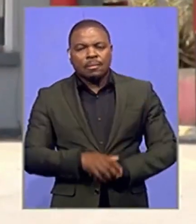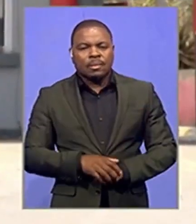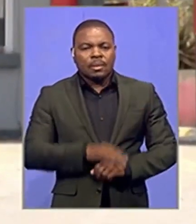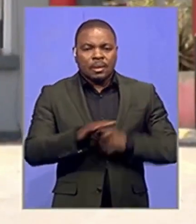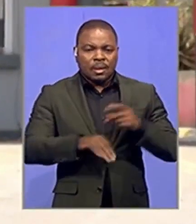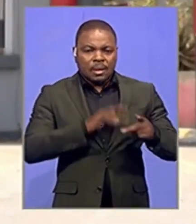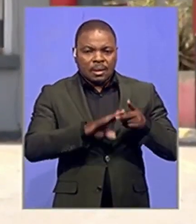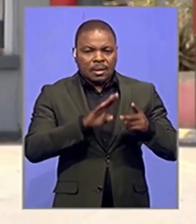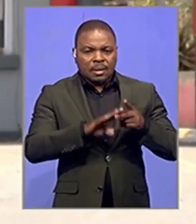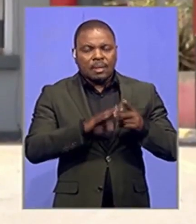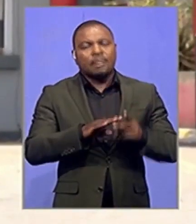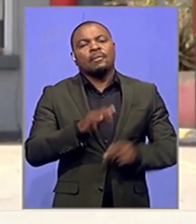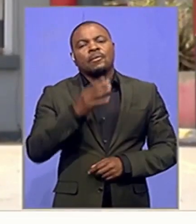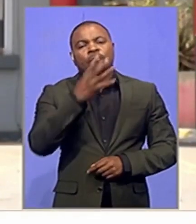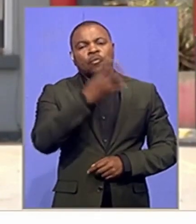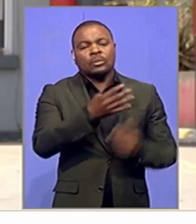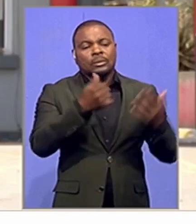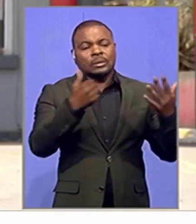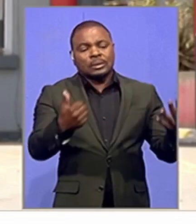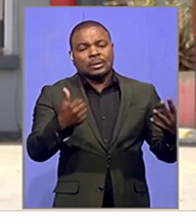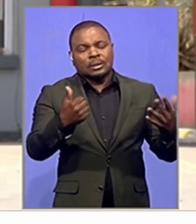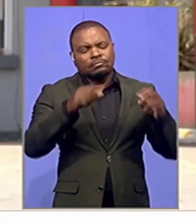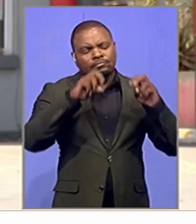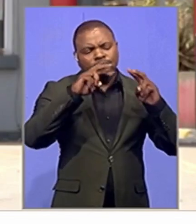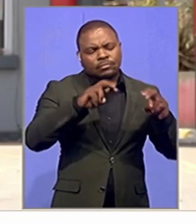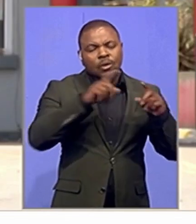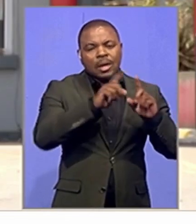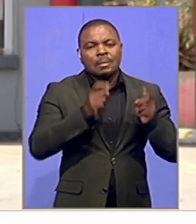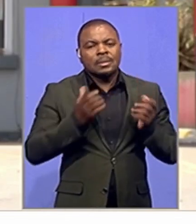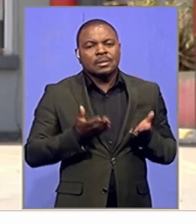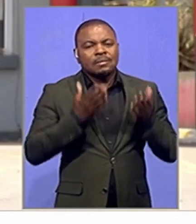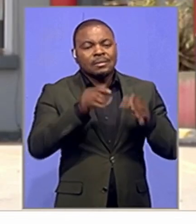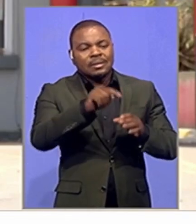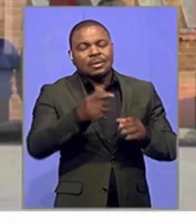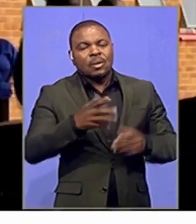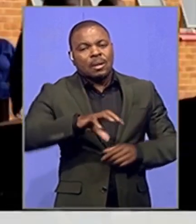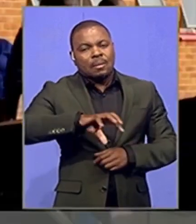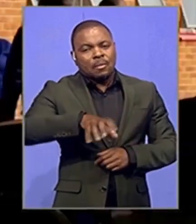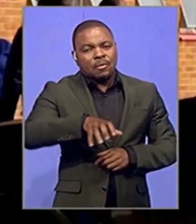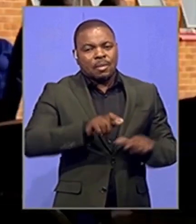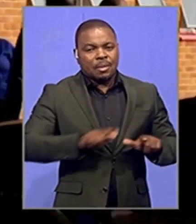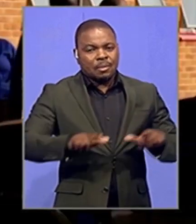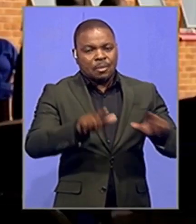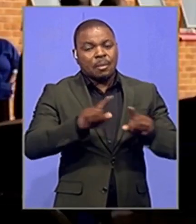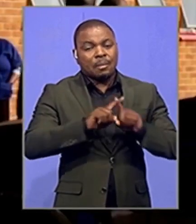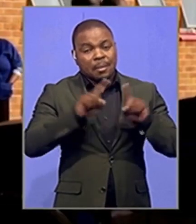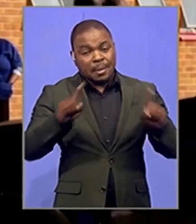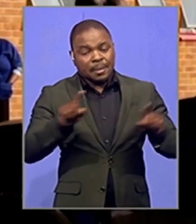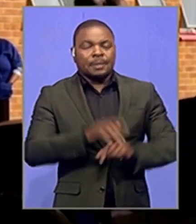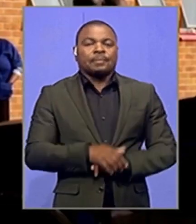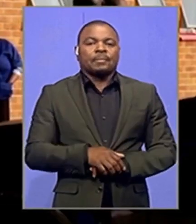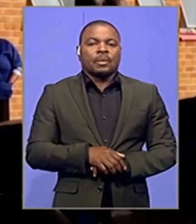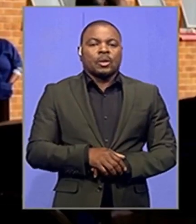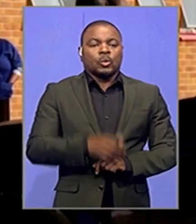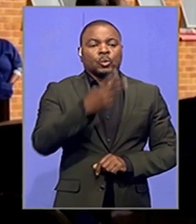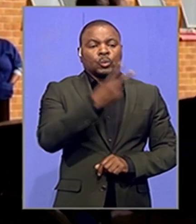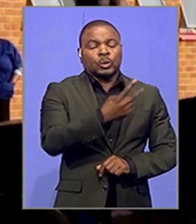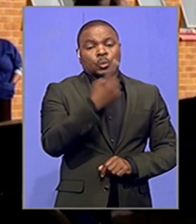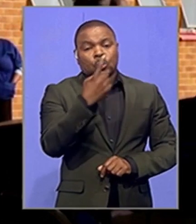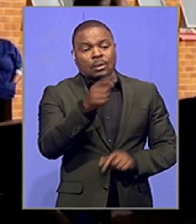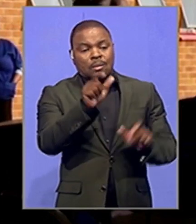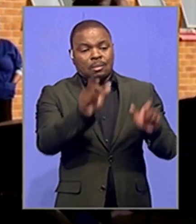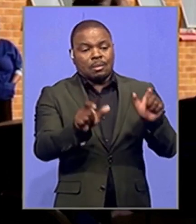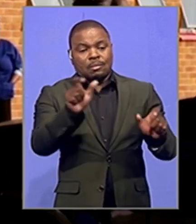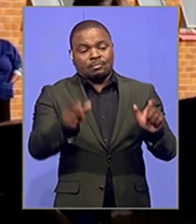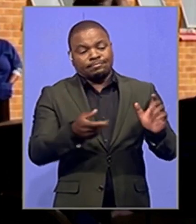dirilwe ditekolo tše 46 tša bašomi ba tša thušo ya pele ka profenseng ya Limpopo, efela le ge go le bjalo ba 21